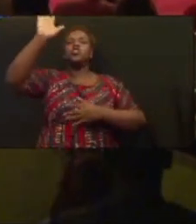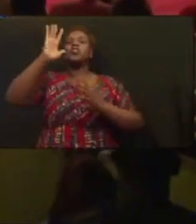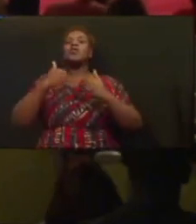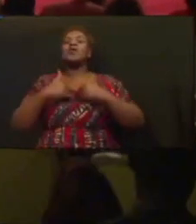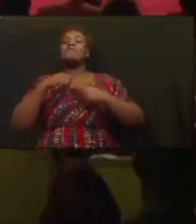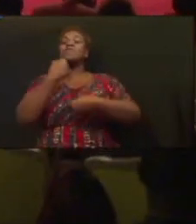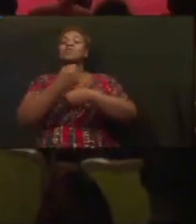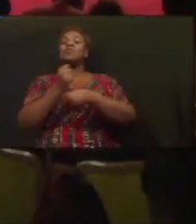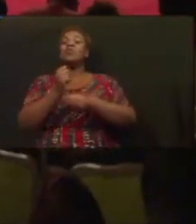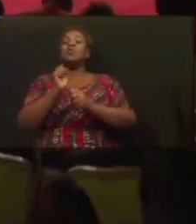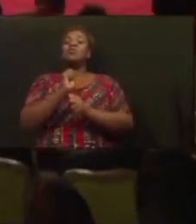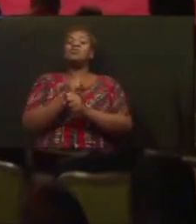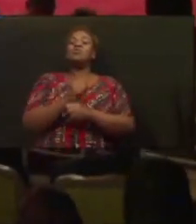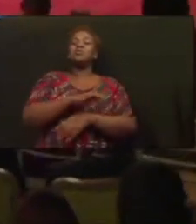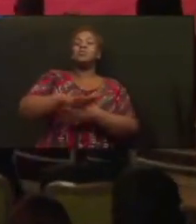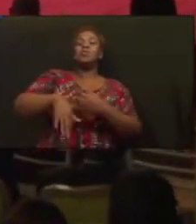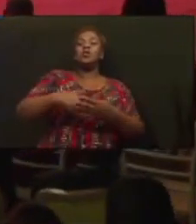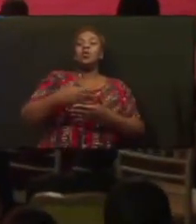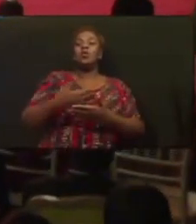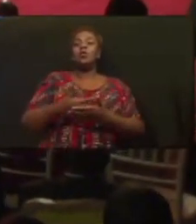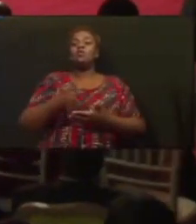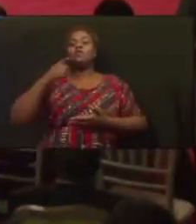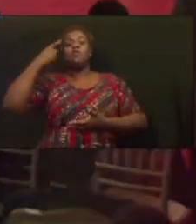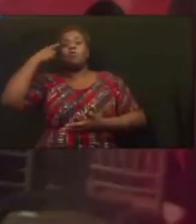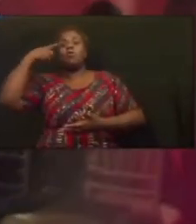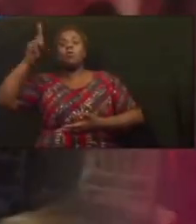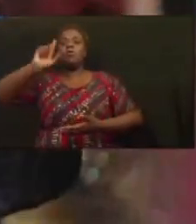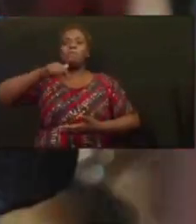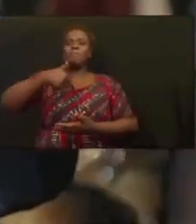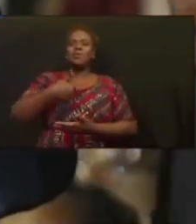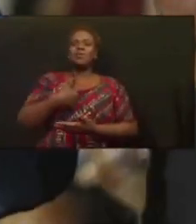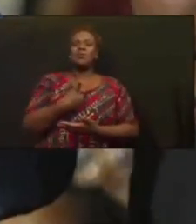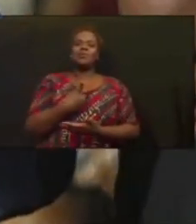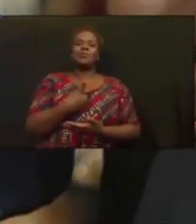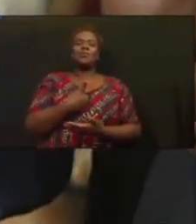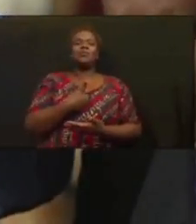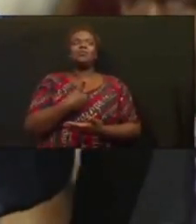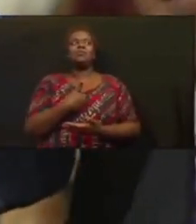you have won it all for me.